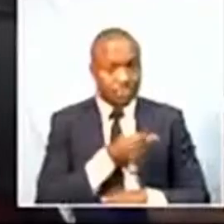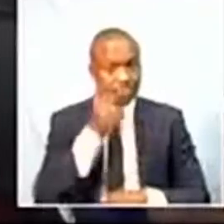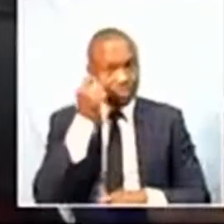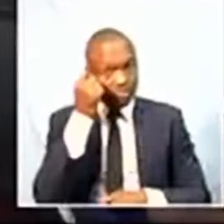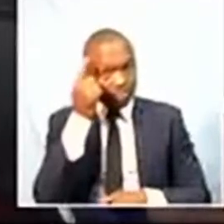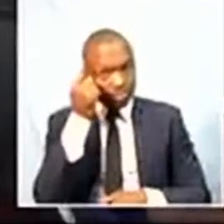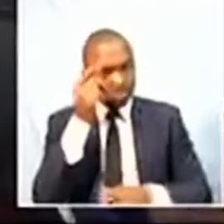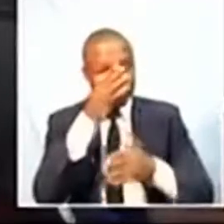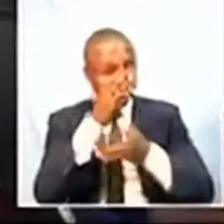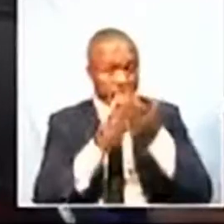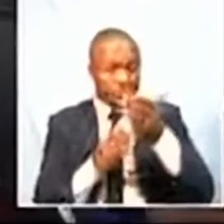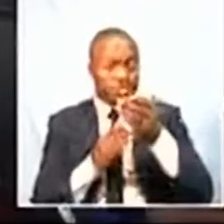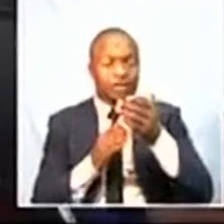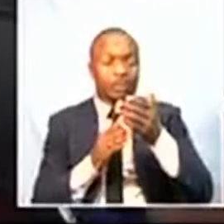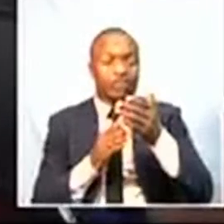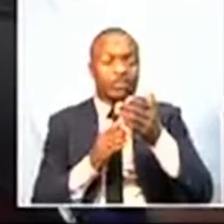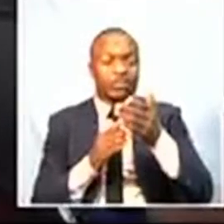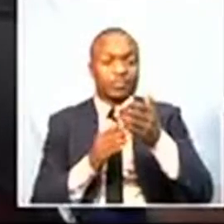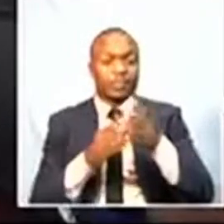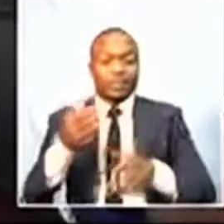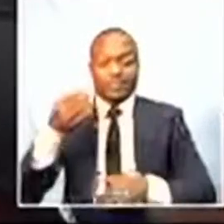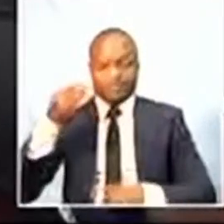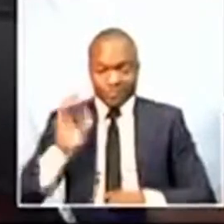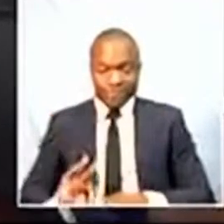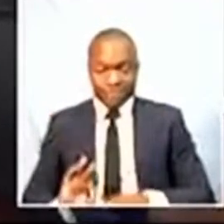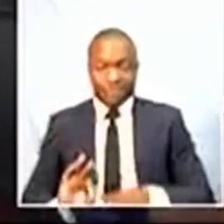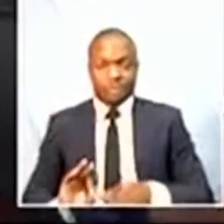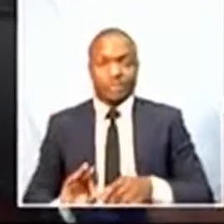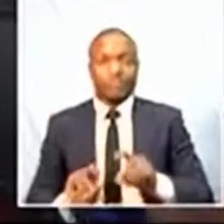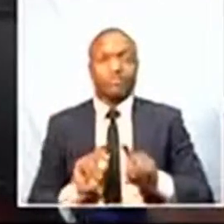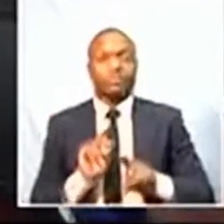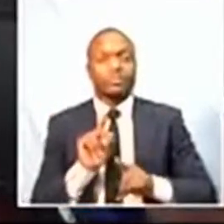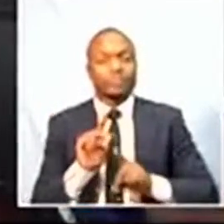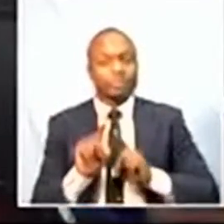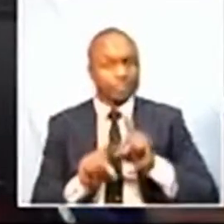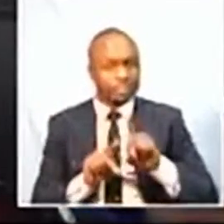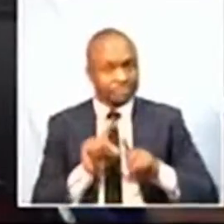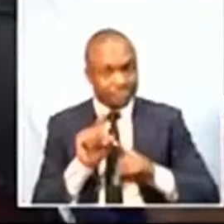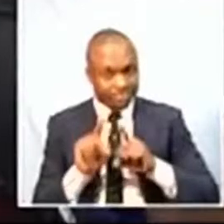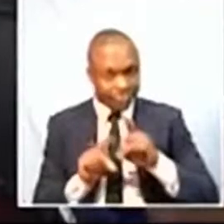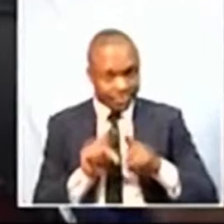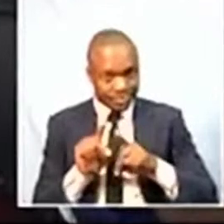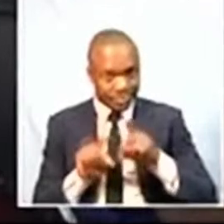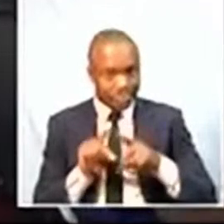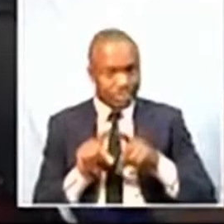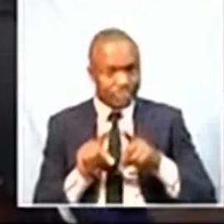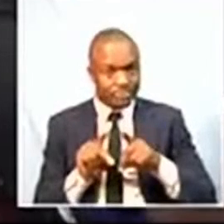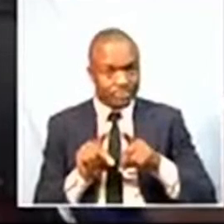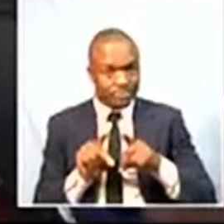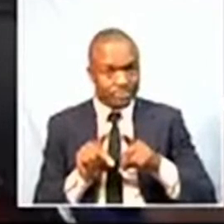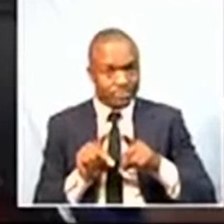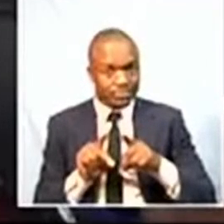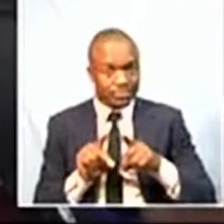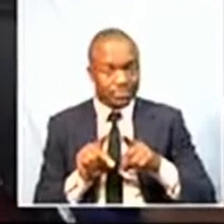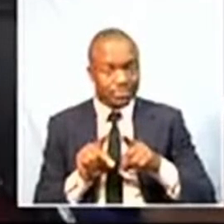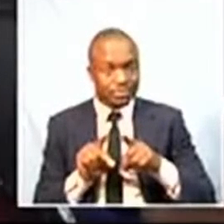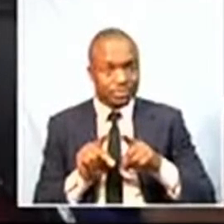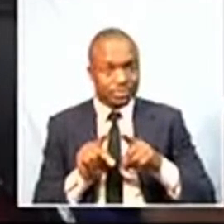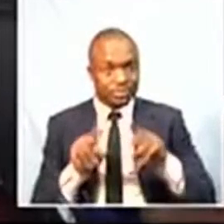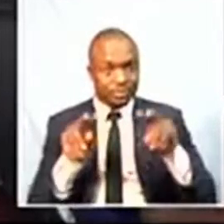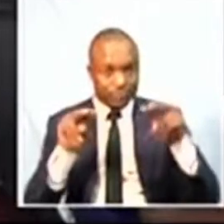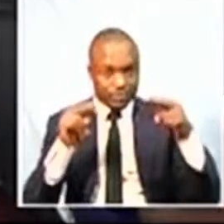of course not all of them, but the majority of them were actually facing some